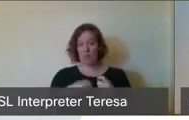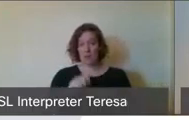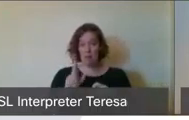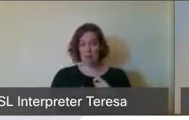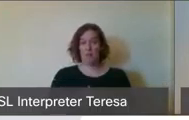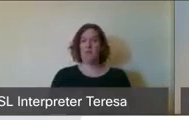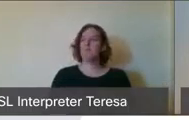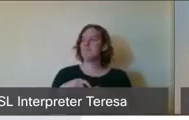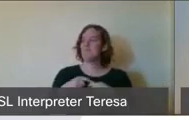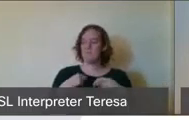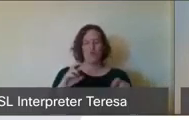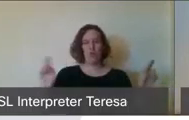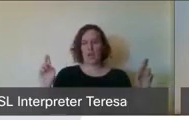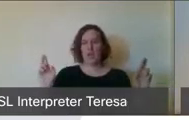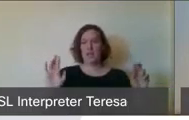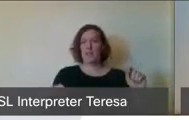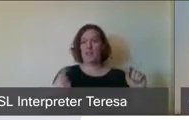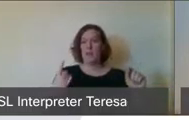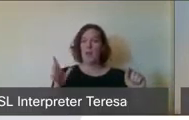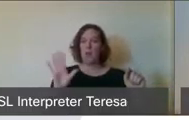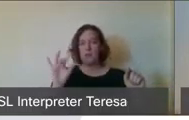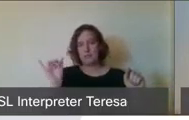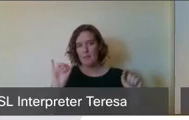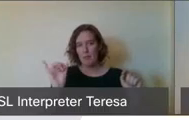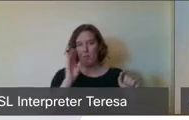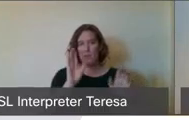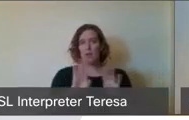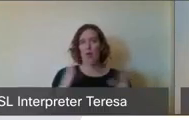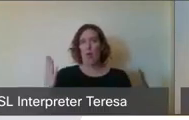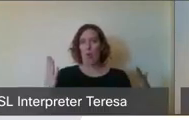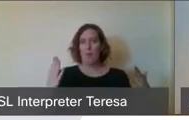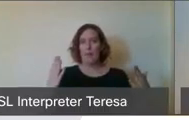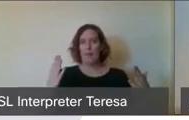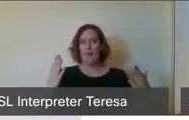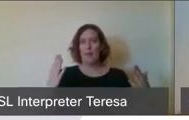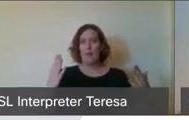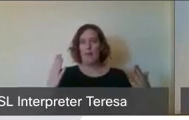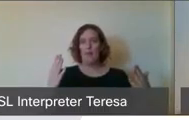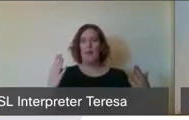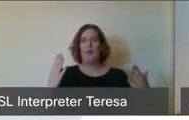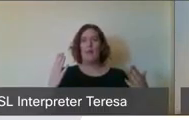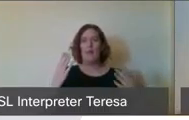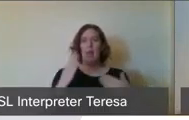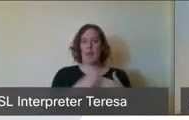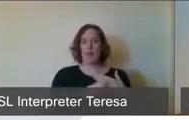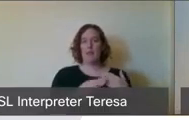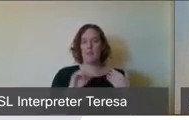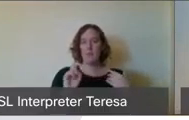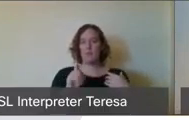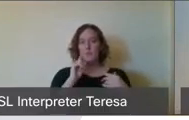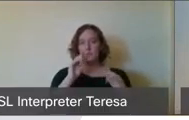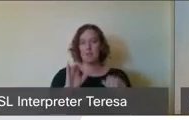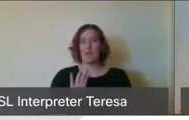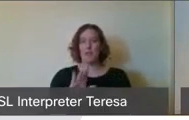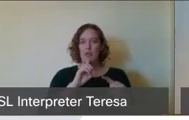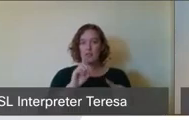I'm ready. This one is similar. It's going to be an open-ended question. So you're going to type in your answer.